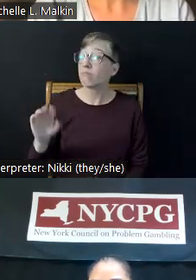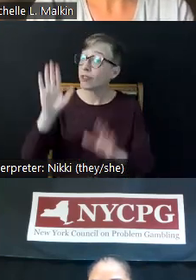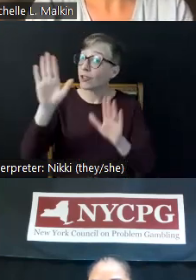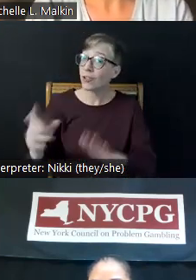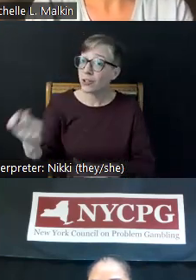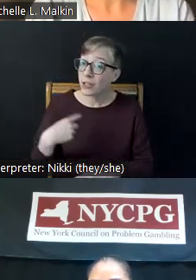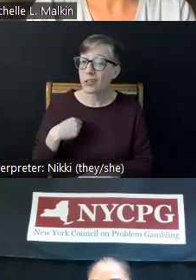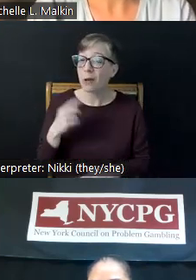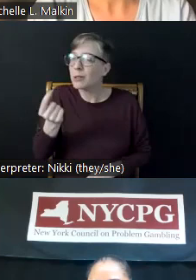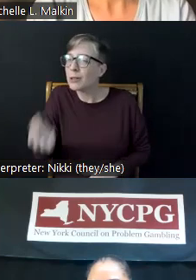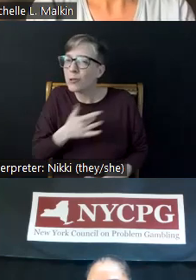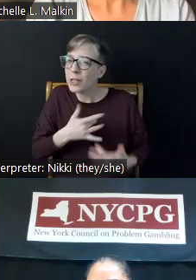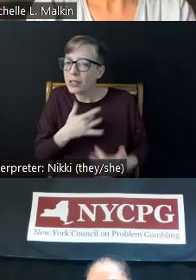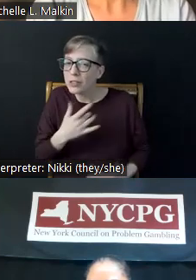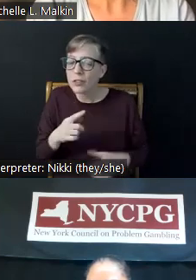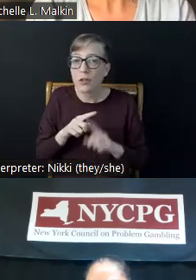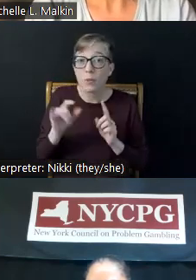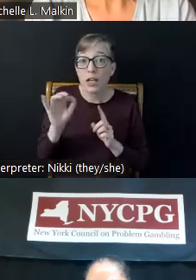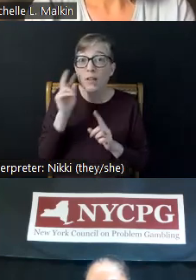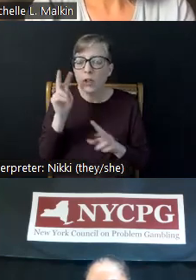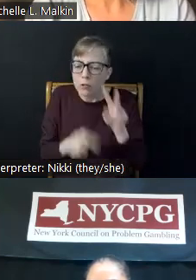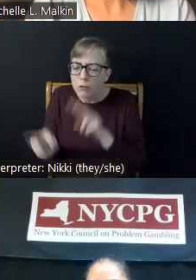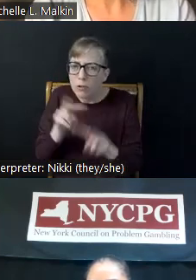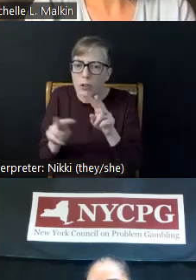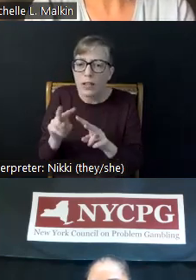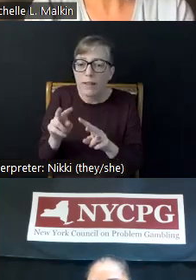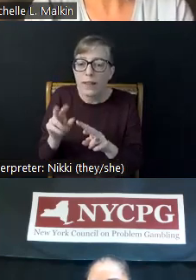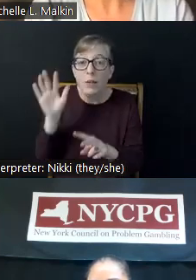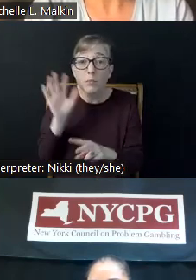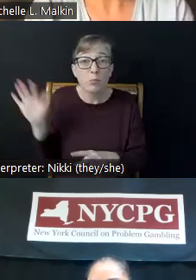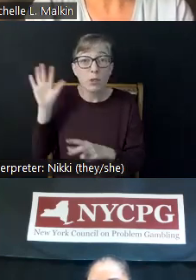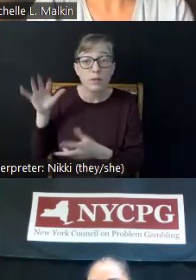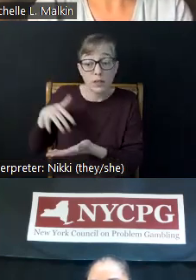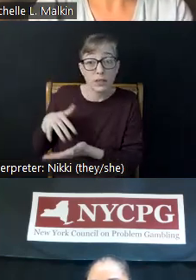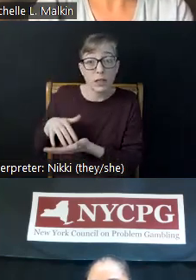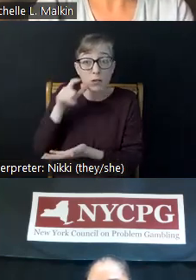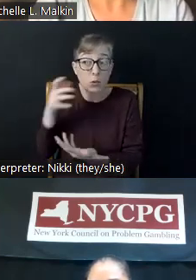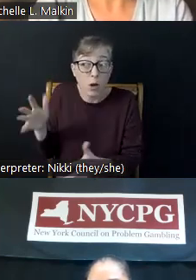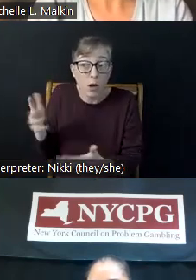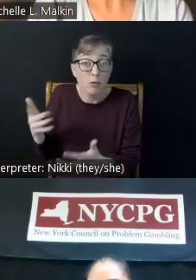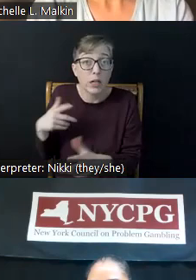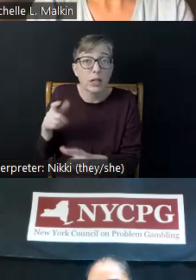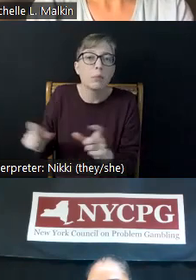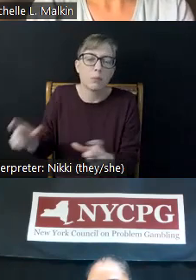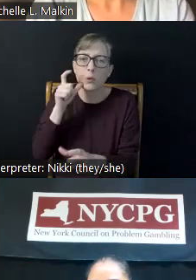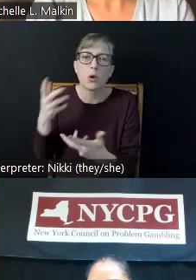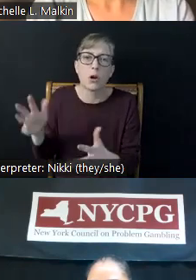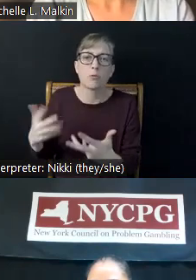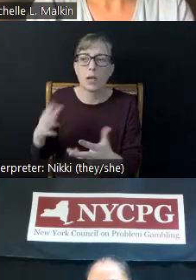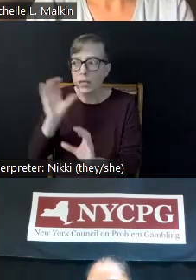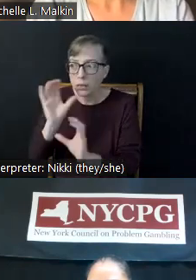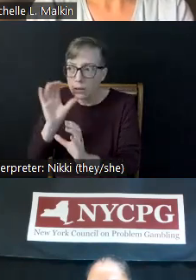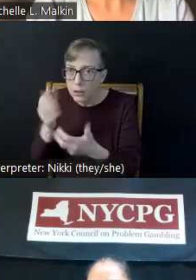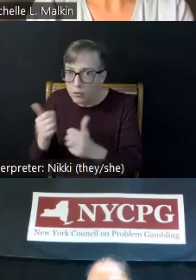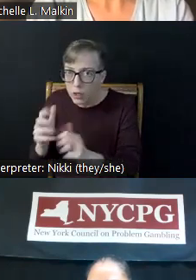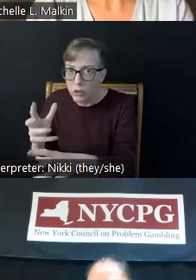actually look at the history of studies with people who are already seeking help for problem gambling, which in this case they were already in